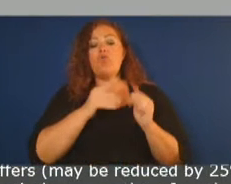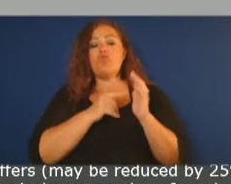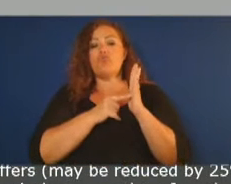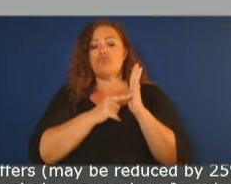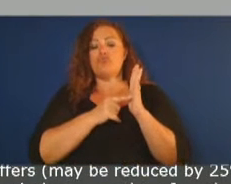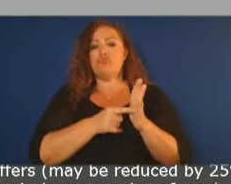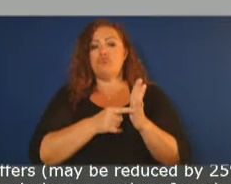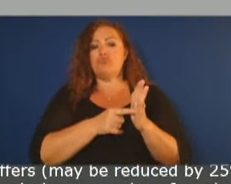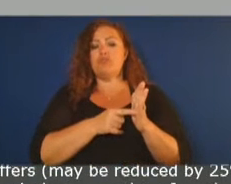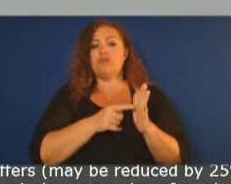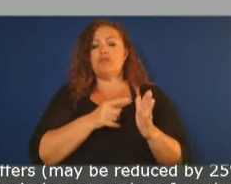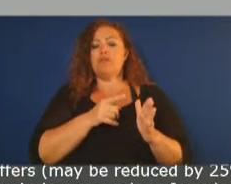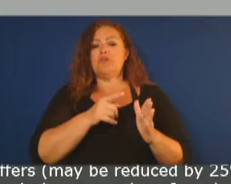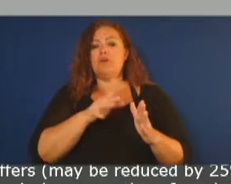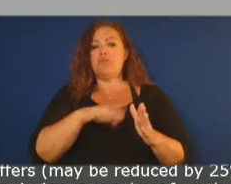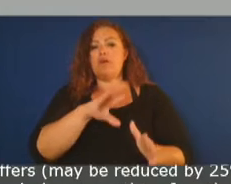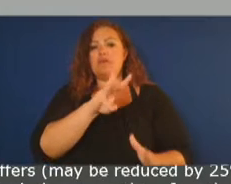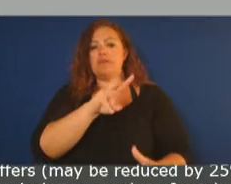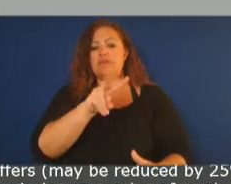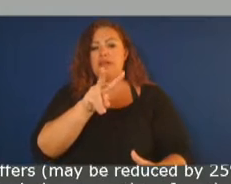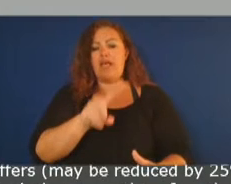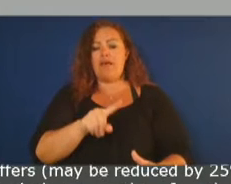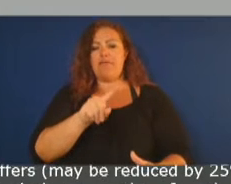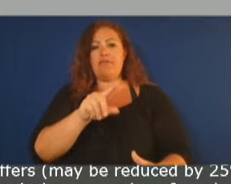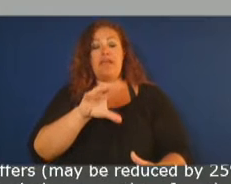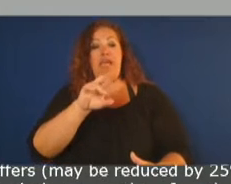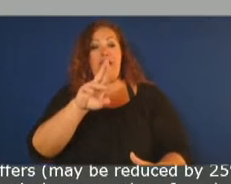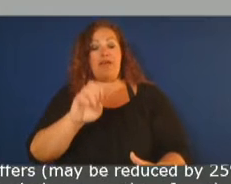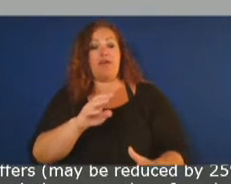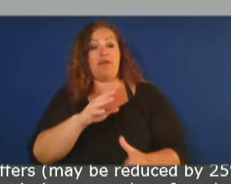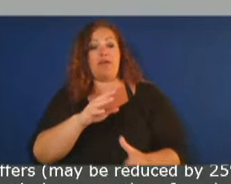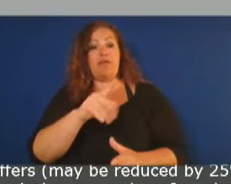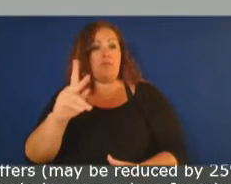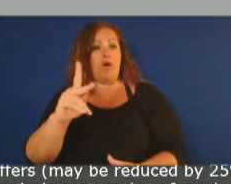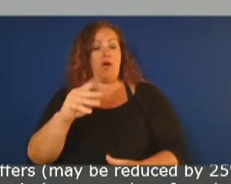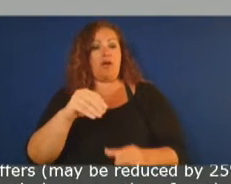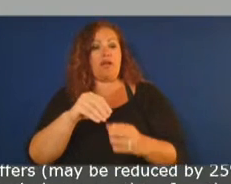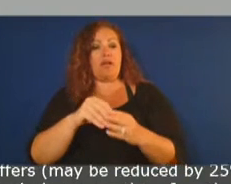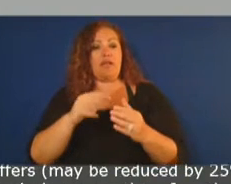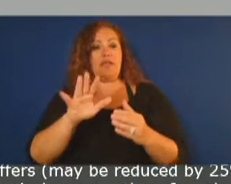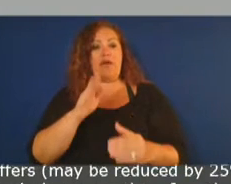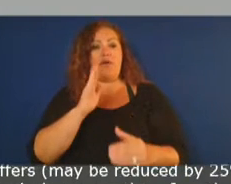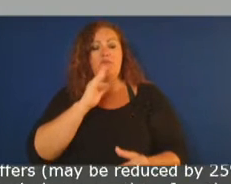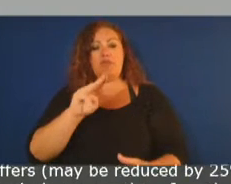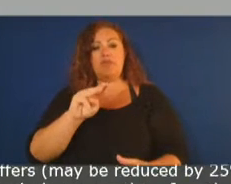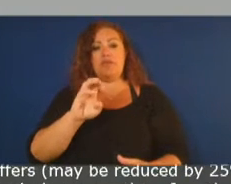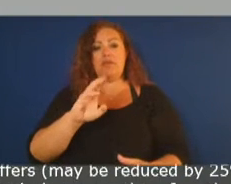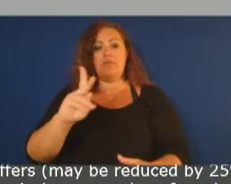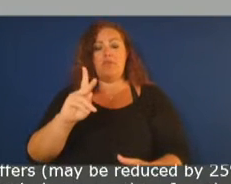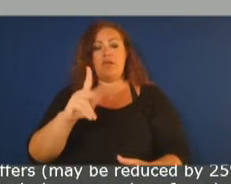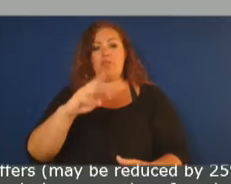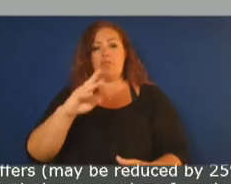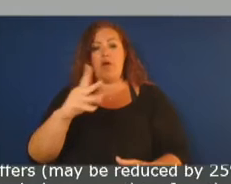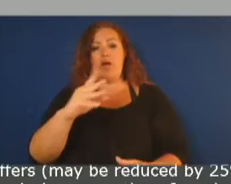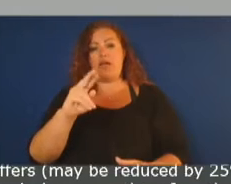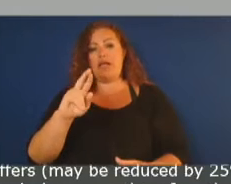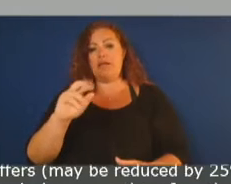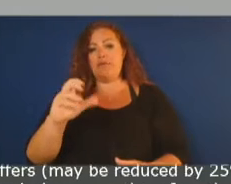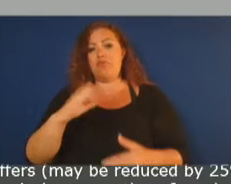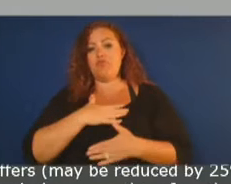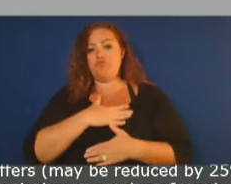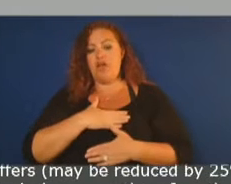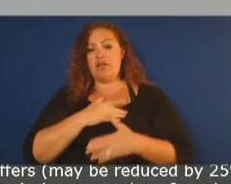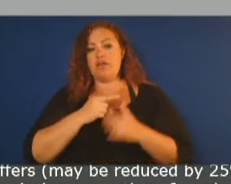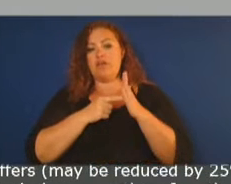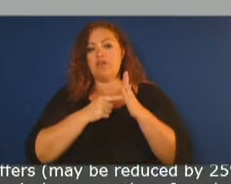6 6 and2 acre neighborhood park in the lower portion of the site that would be dedicated and conveyed to meinberg County Park and wreck uh illustrates a 12ft